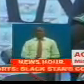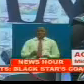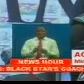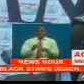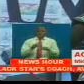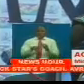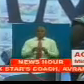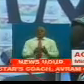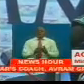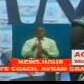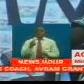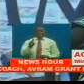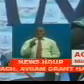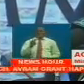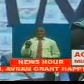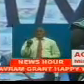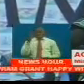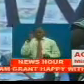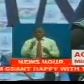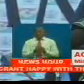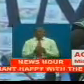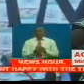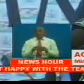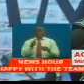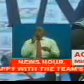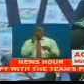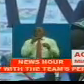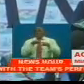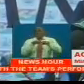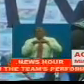instead of the rated 170 due to low water level.